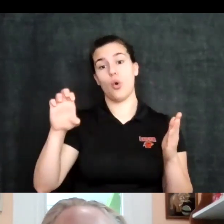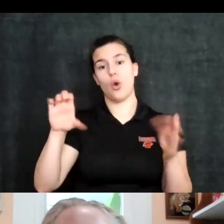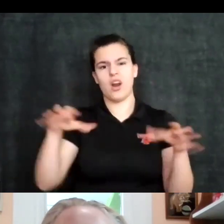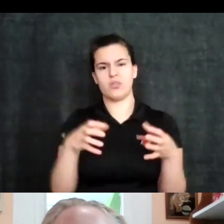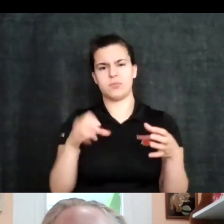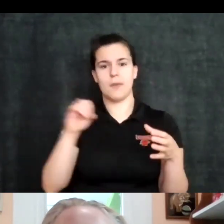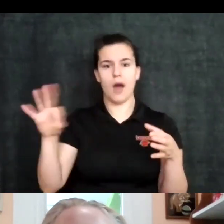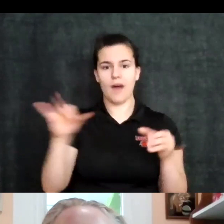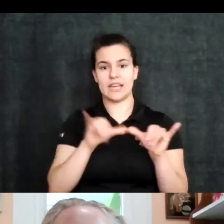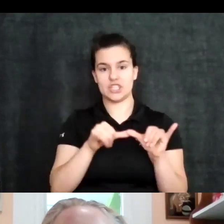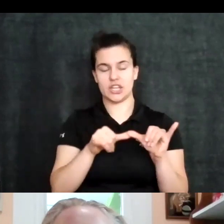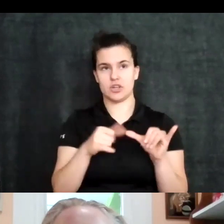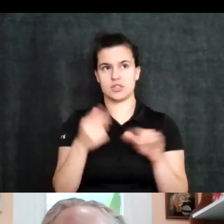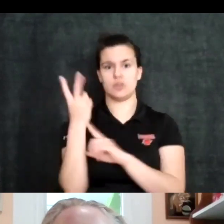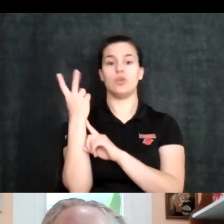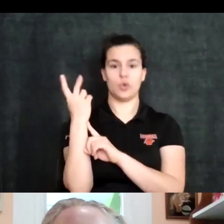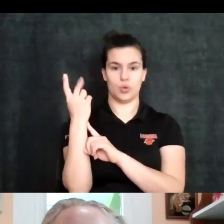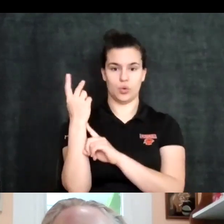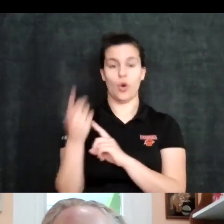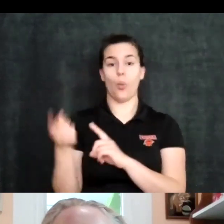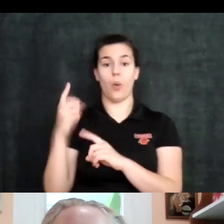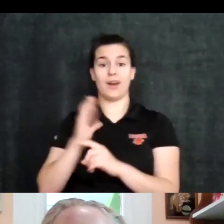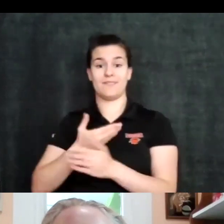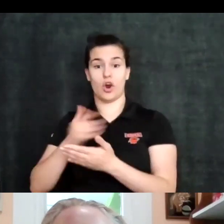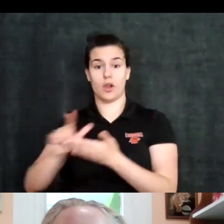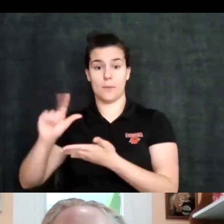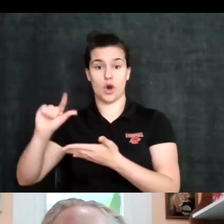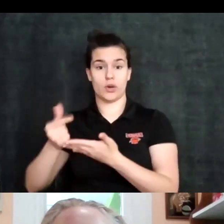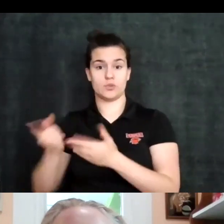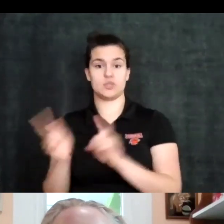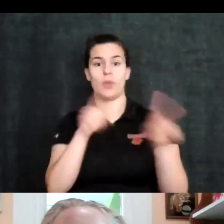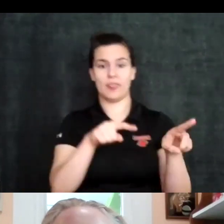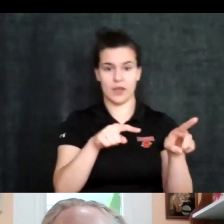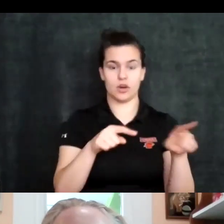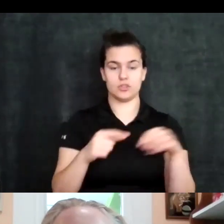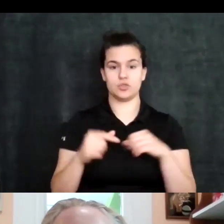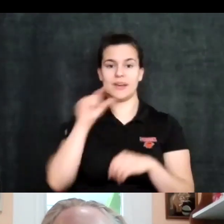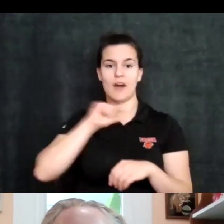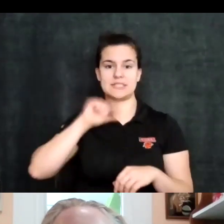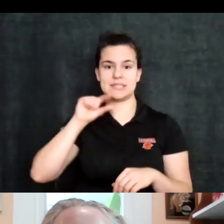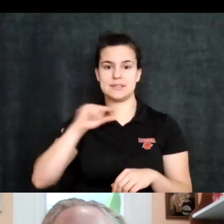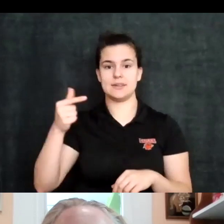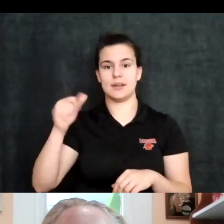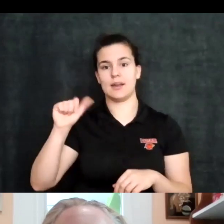year, but year before last, went to Galveston to work for the Corps of Engineers. They're